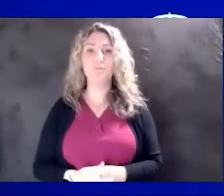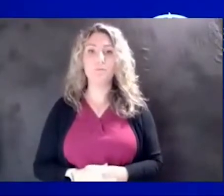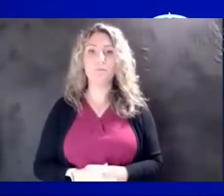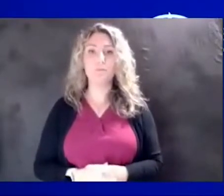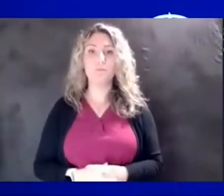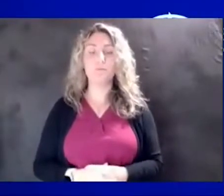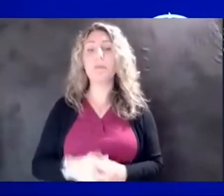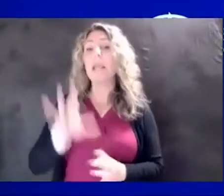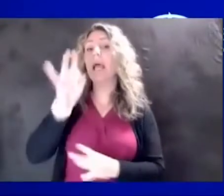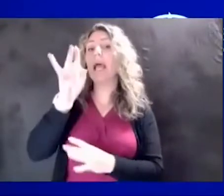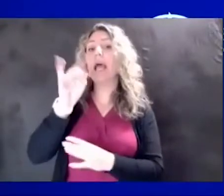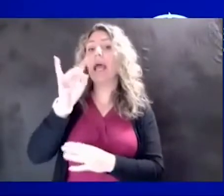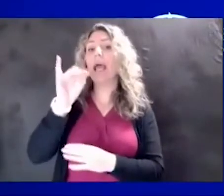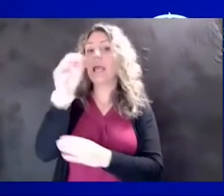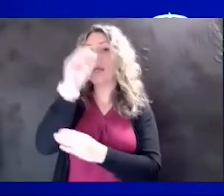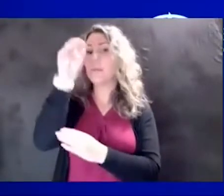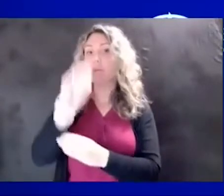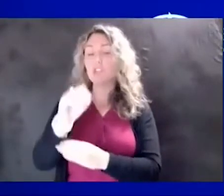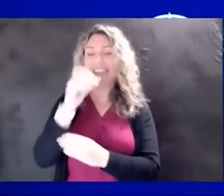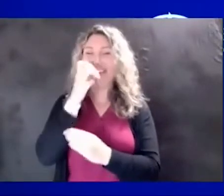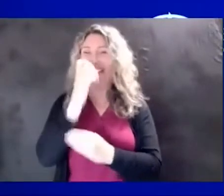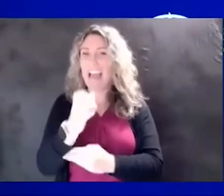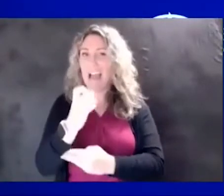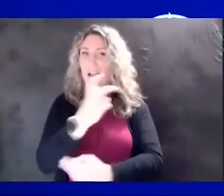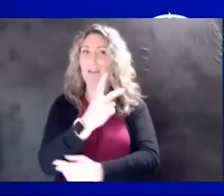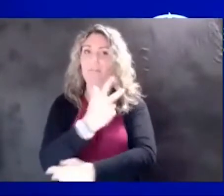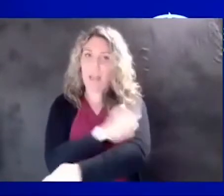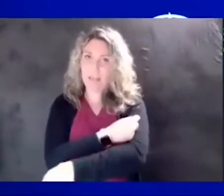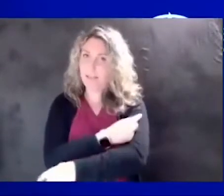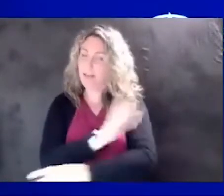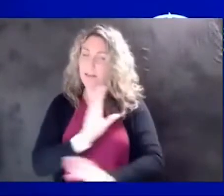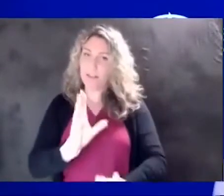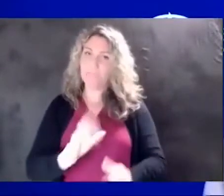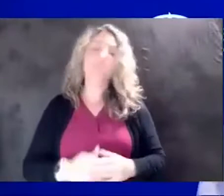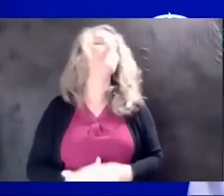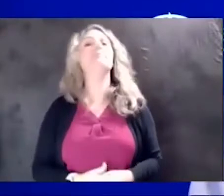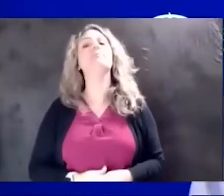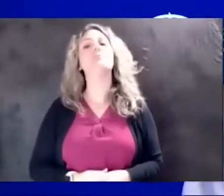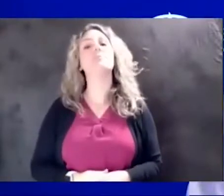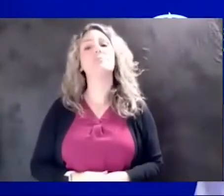80% of those were not vaccinated. So we had, it was about